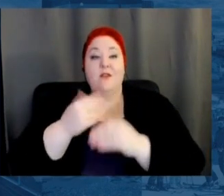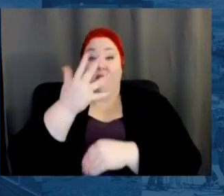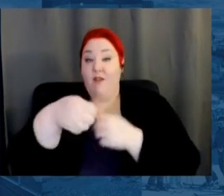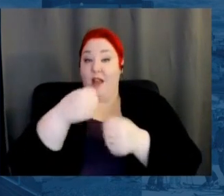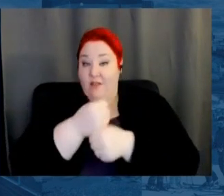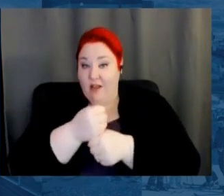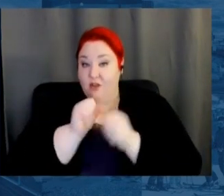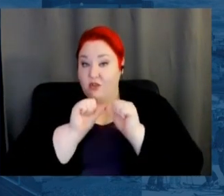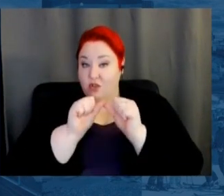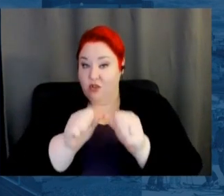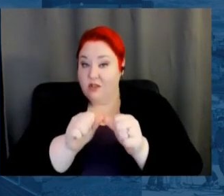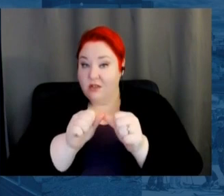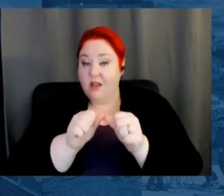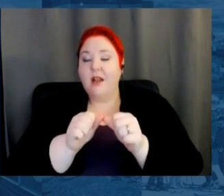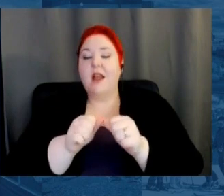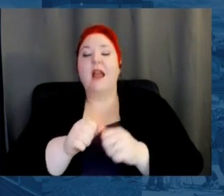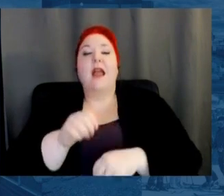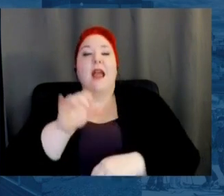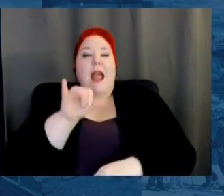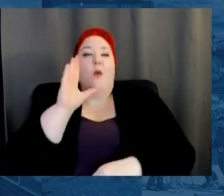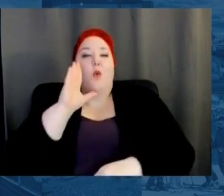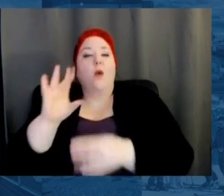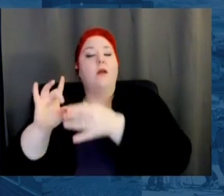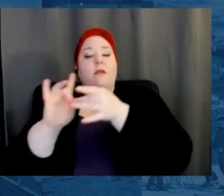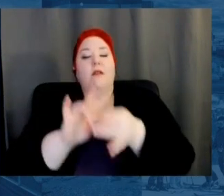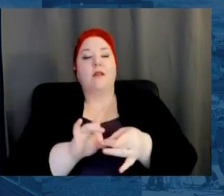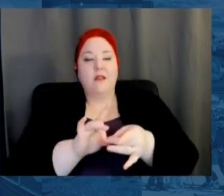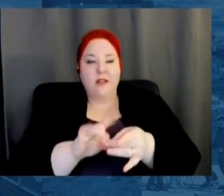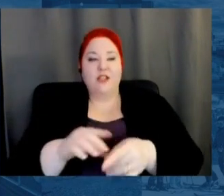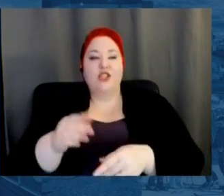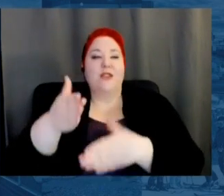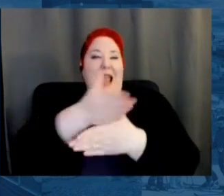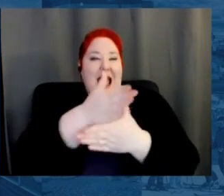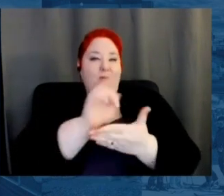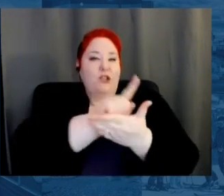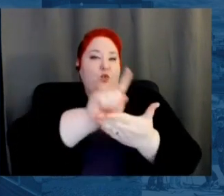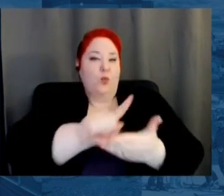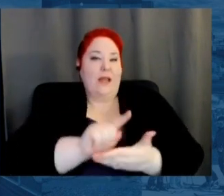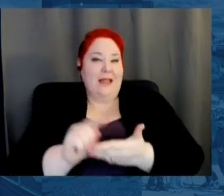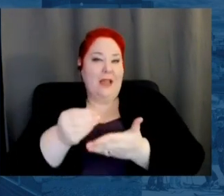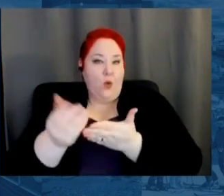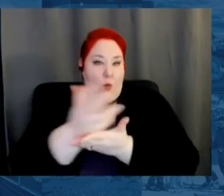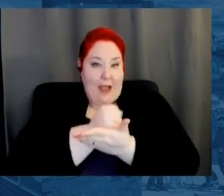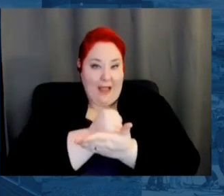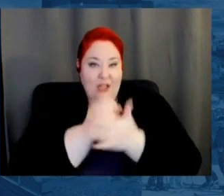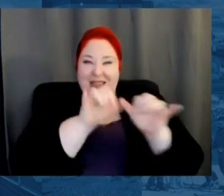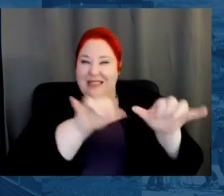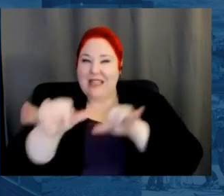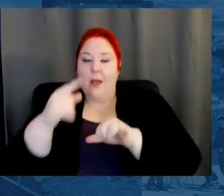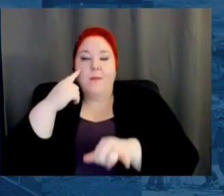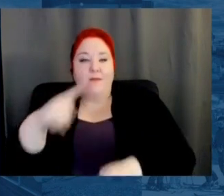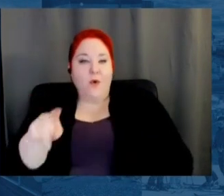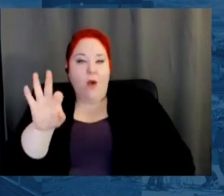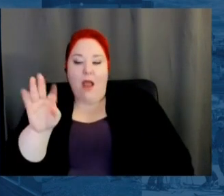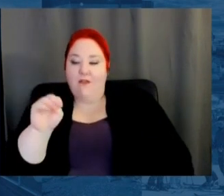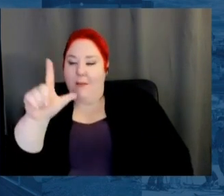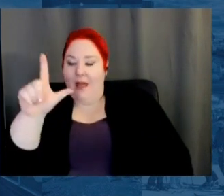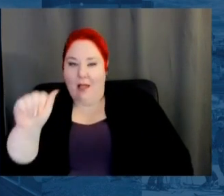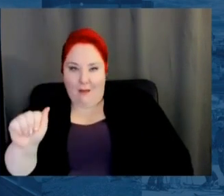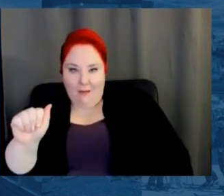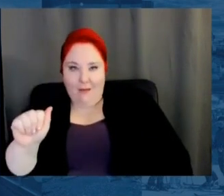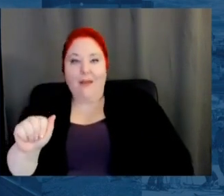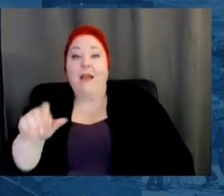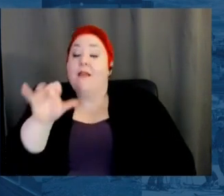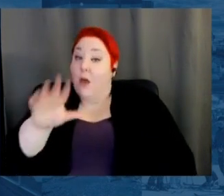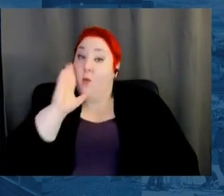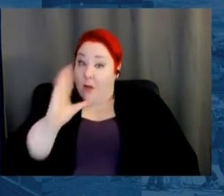to tie it to the statewide average weekly wage, just as we do for family leave. And that's going to be a dramatic increase.